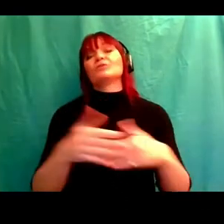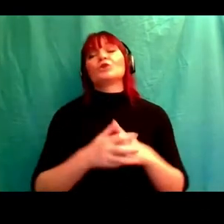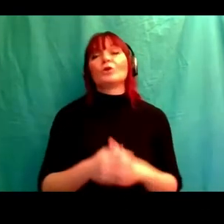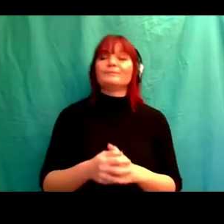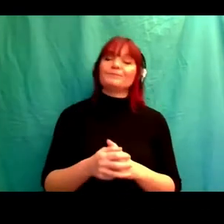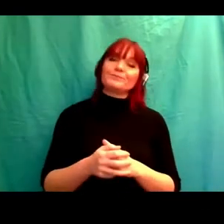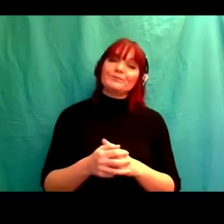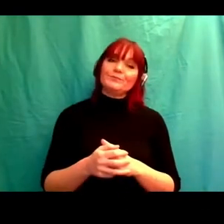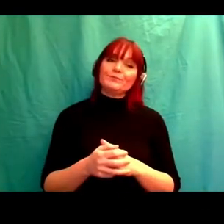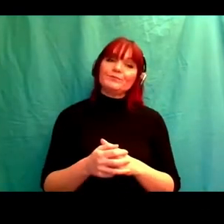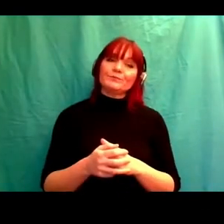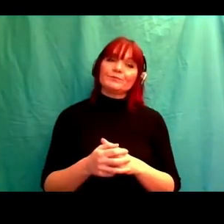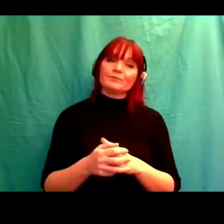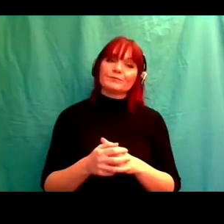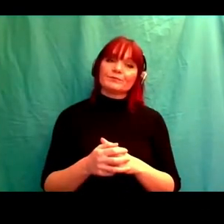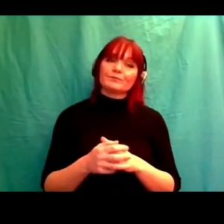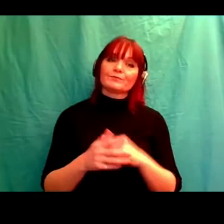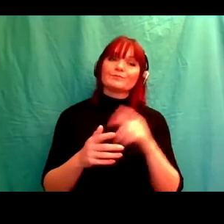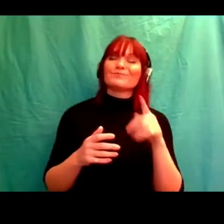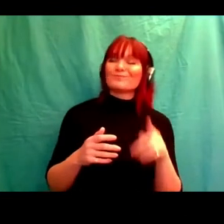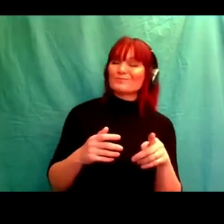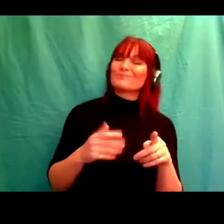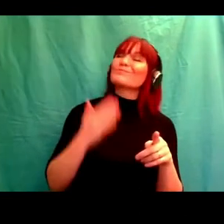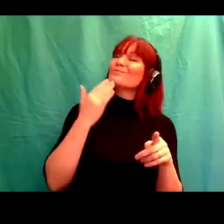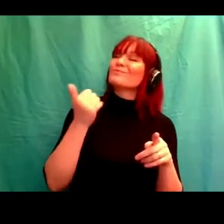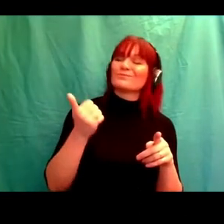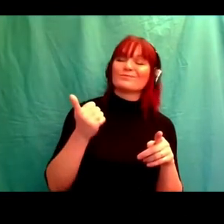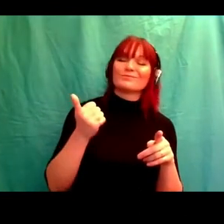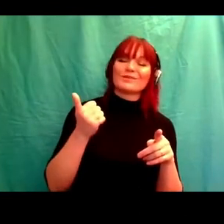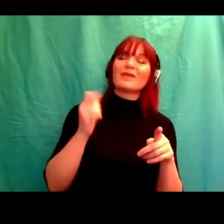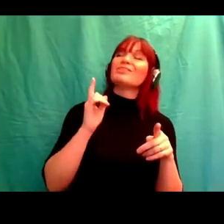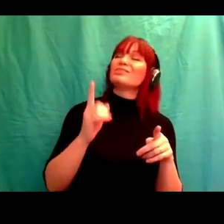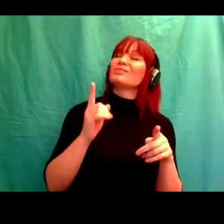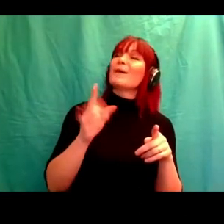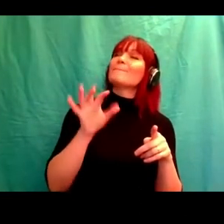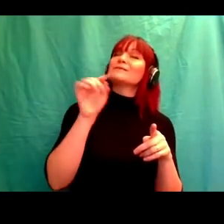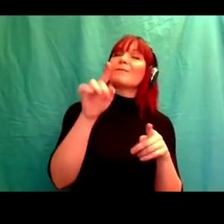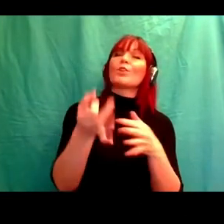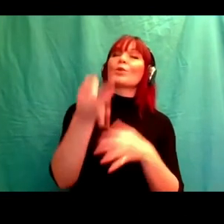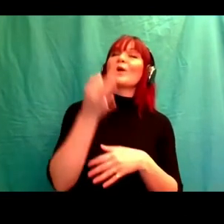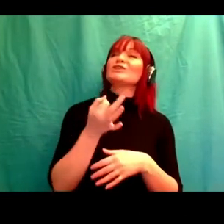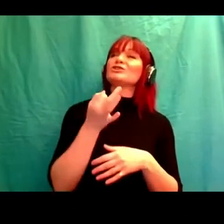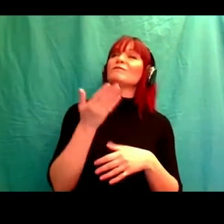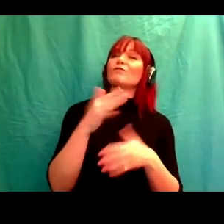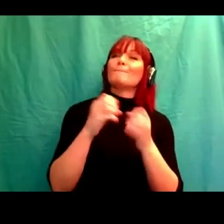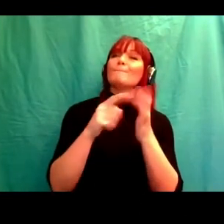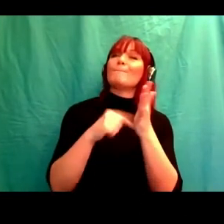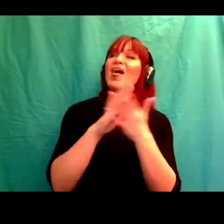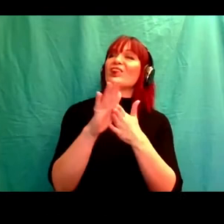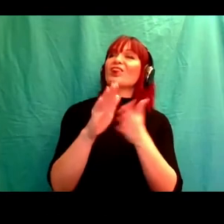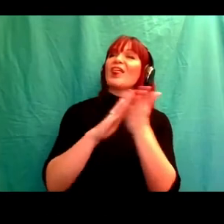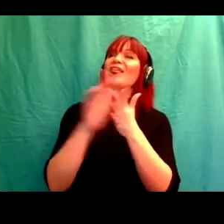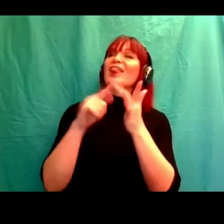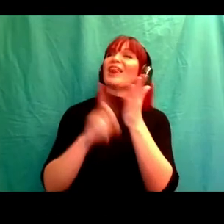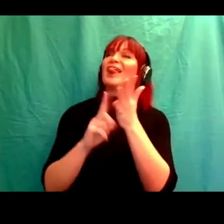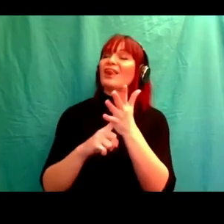And that picks up, Sally, our most popular question at the moment from Beth Hill on what's in store for system working. And she mentions